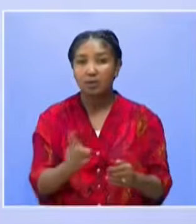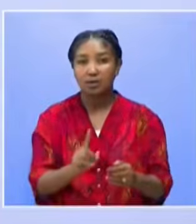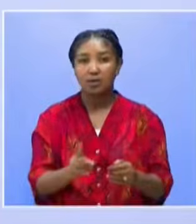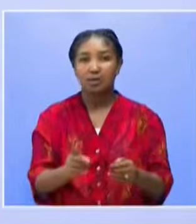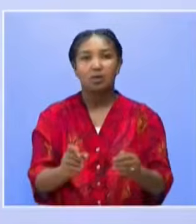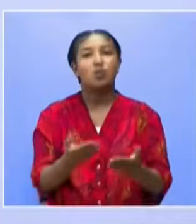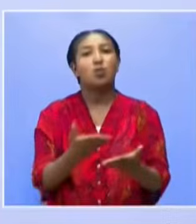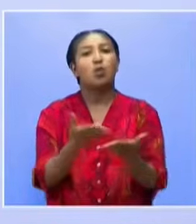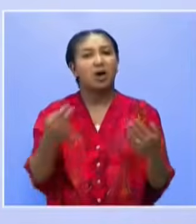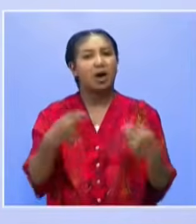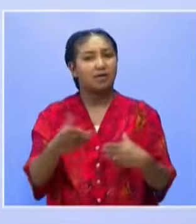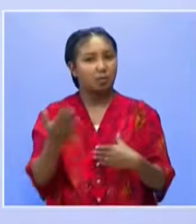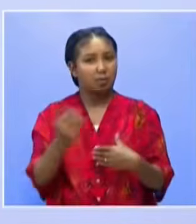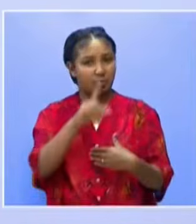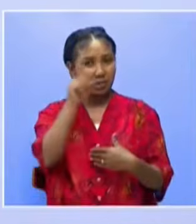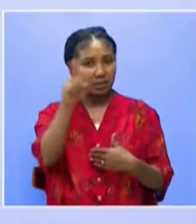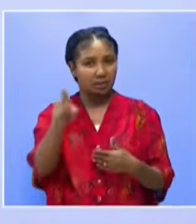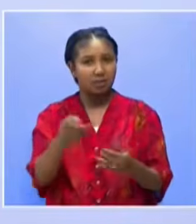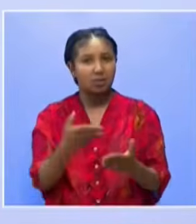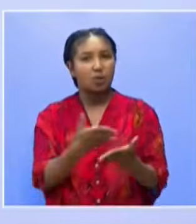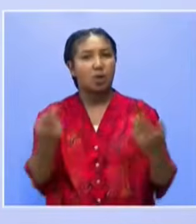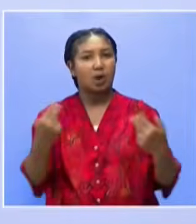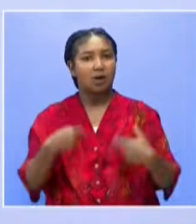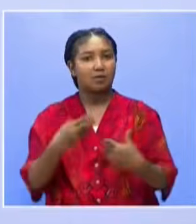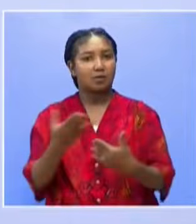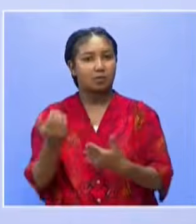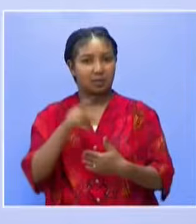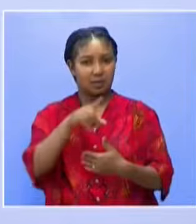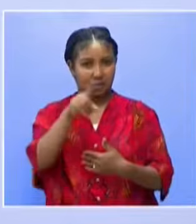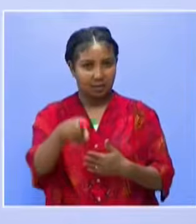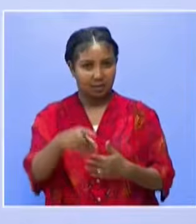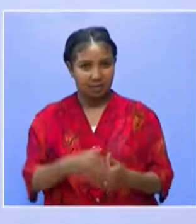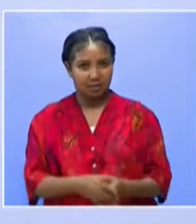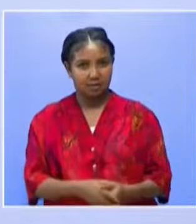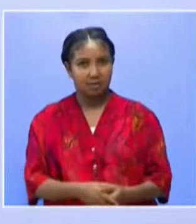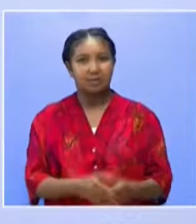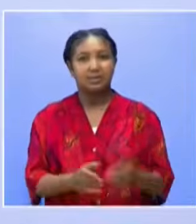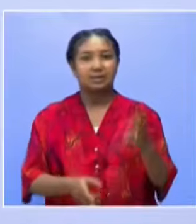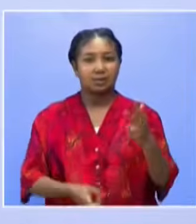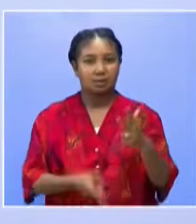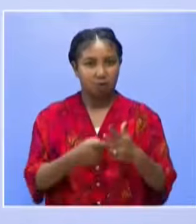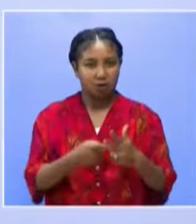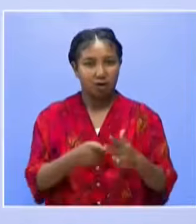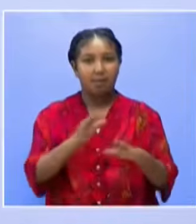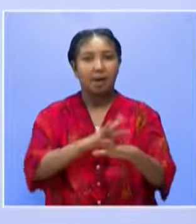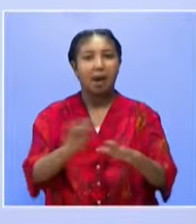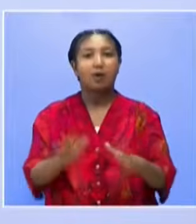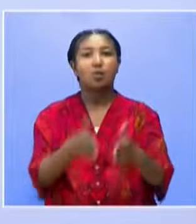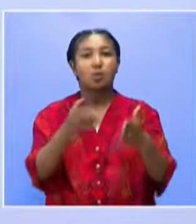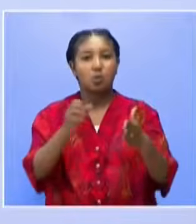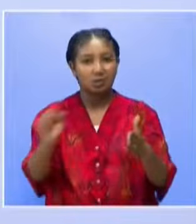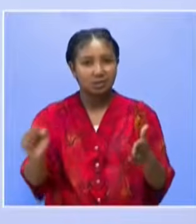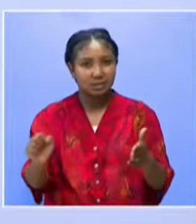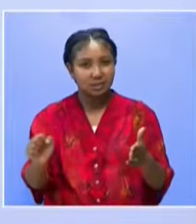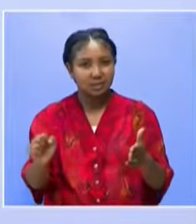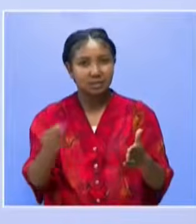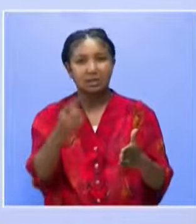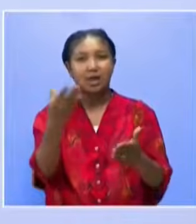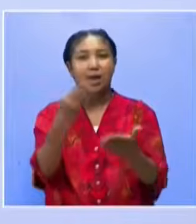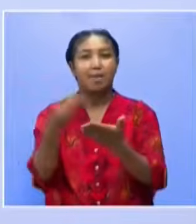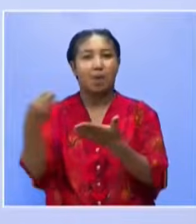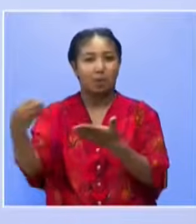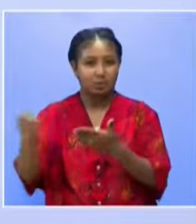have you been? Where have you been? What about the third one? Blank books they